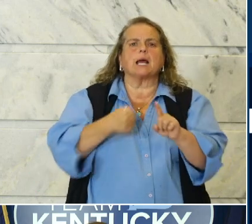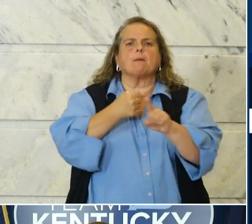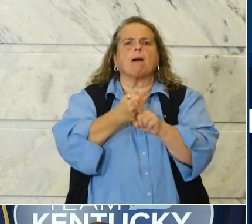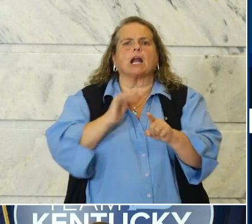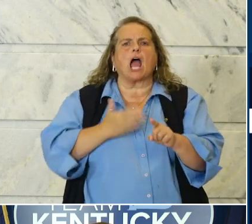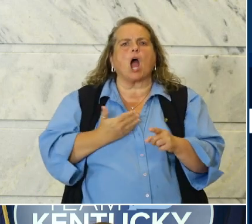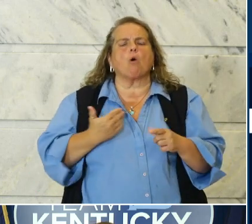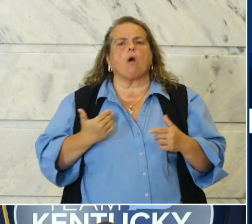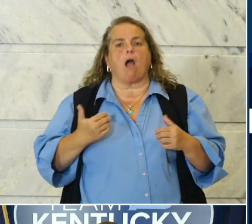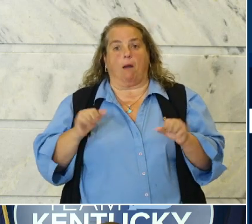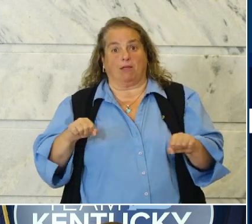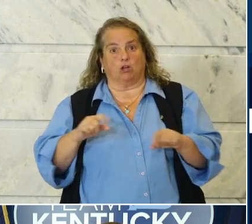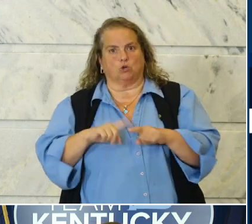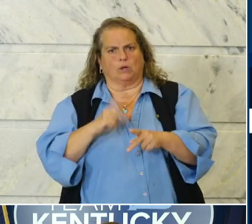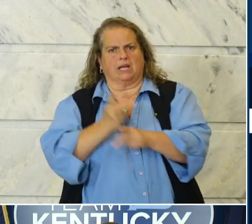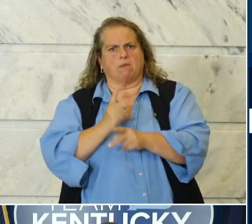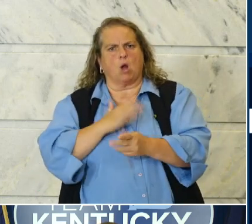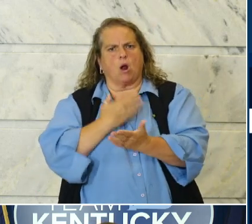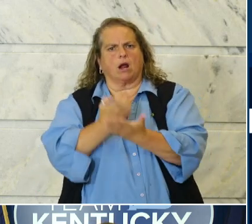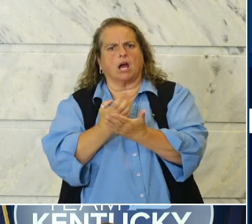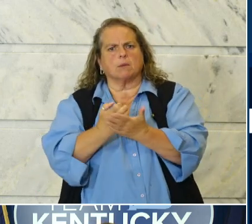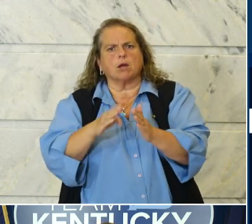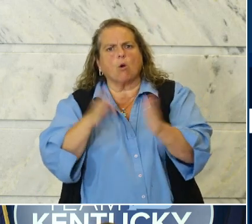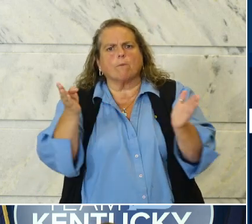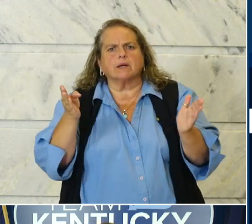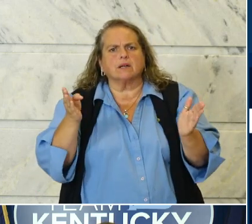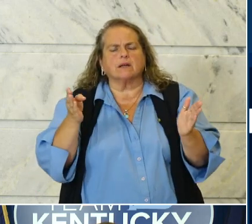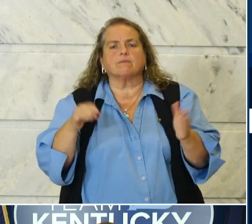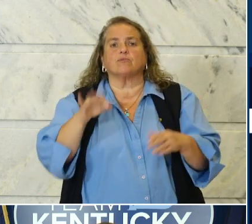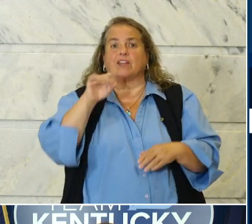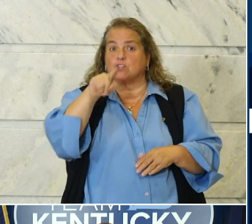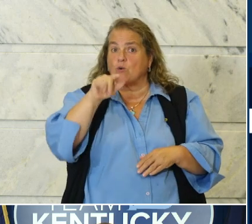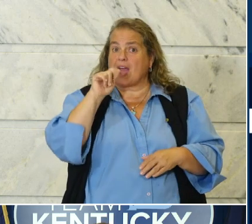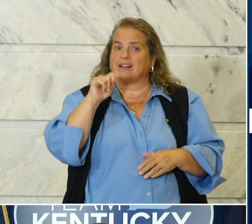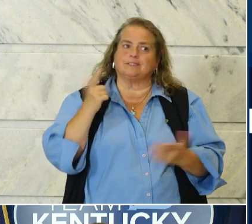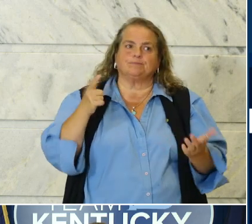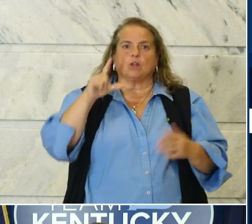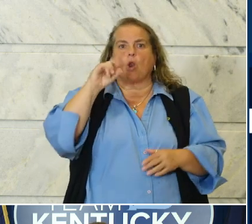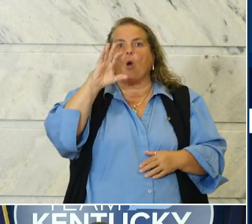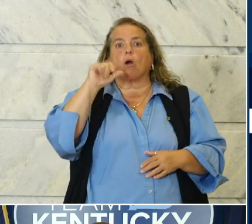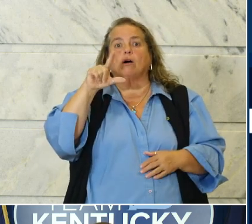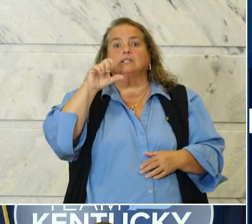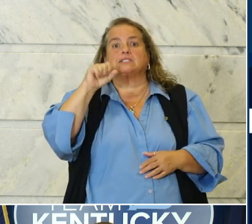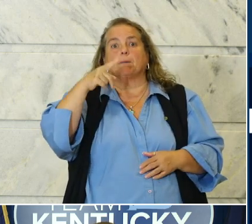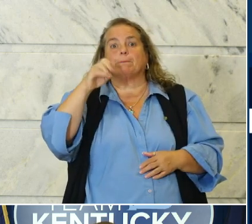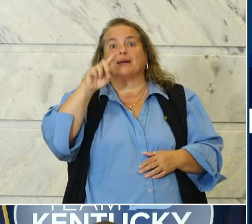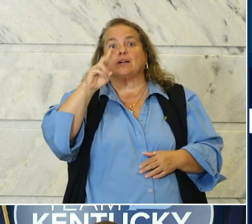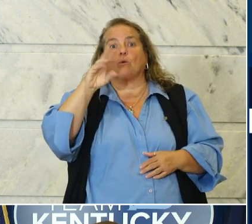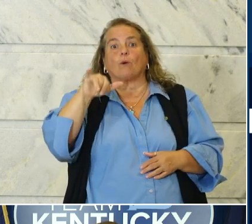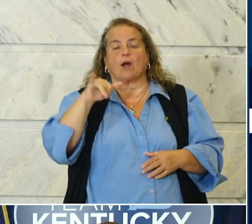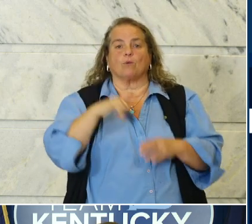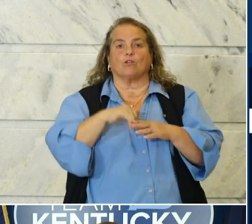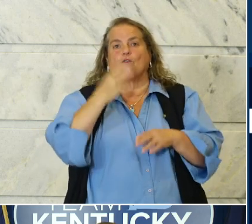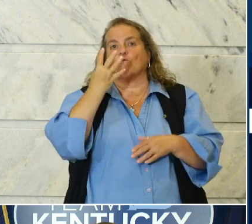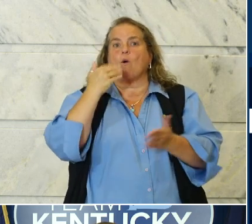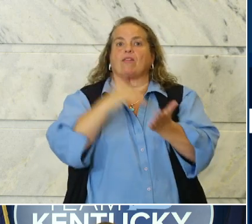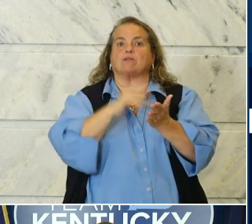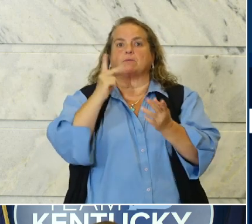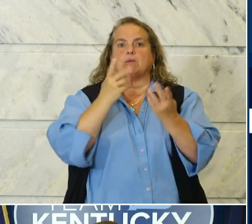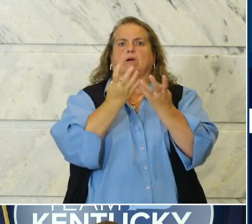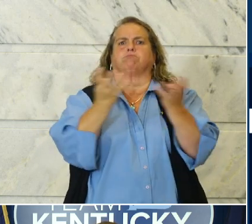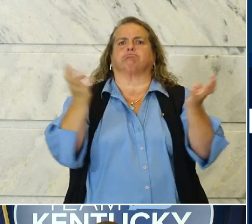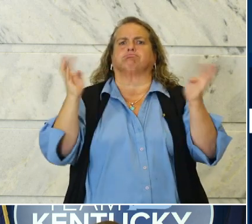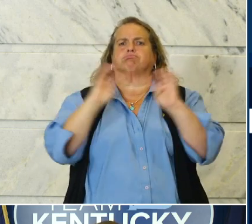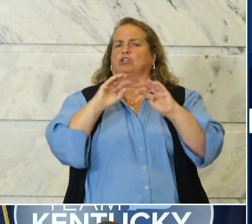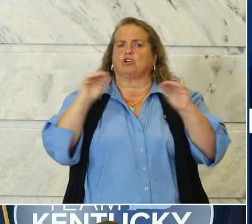economy open. And if you're at a local speedway with 4,000 people in the stands, none of which are wearing masks, you're going to make it real